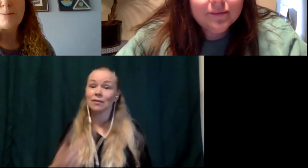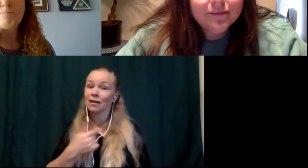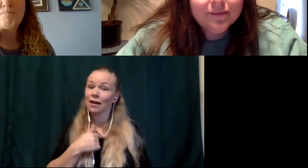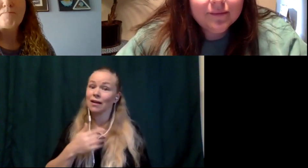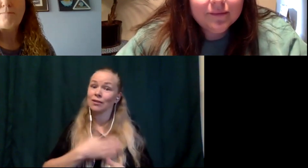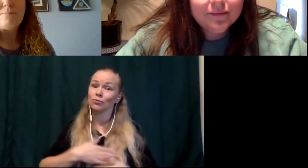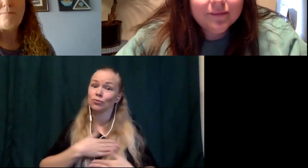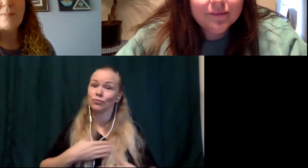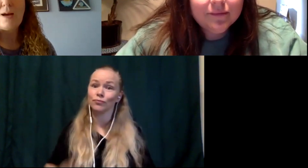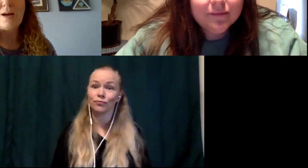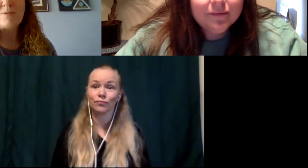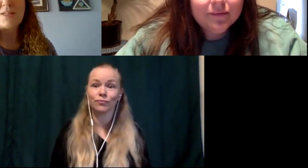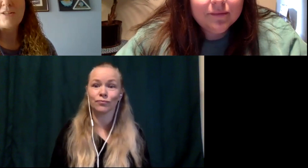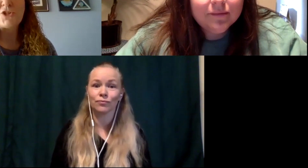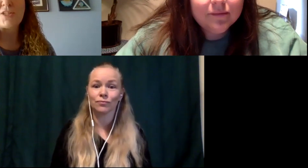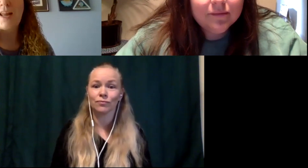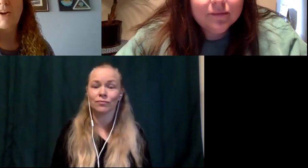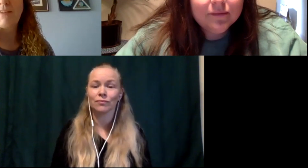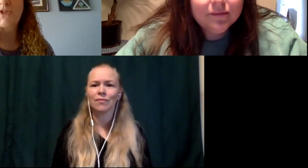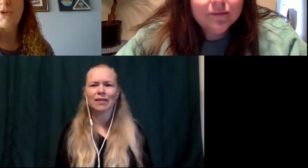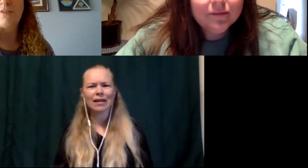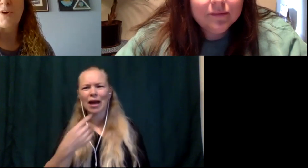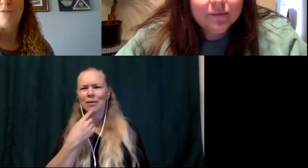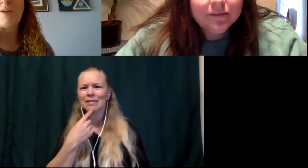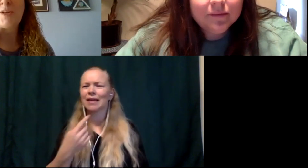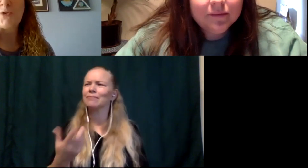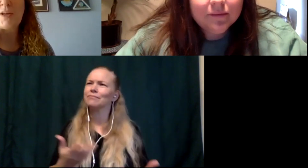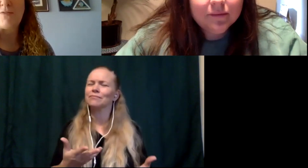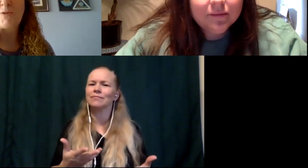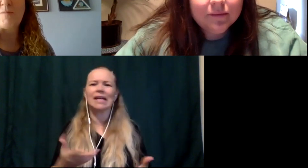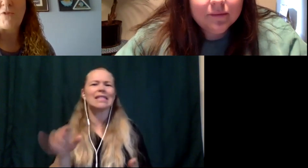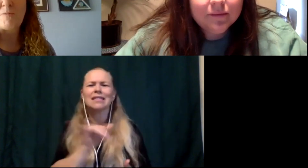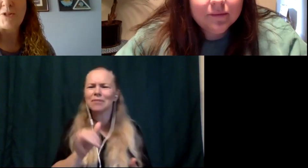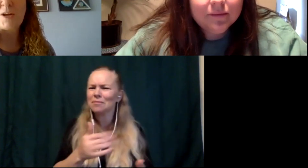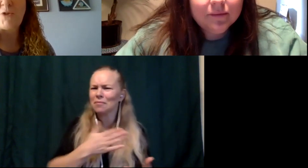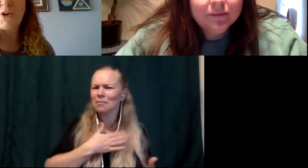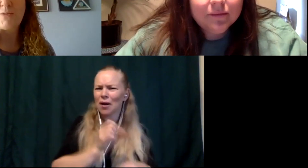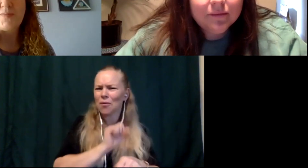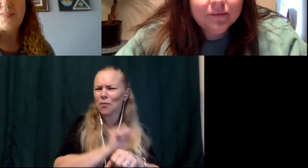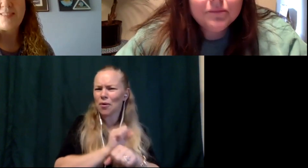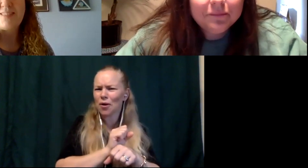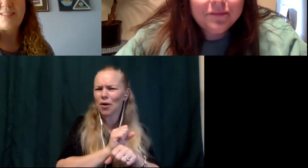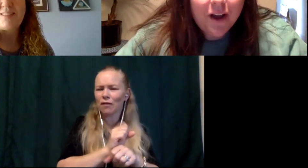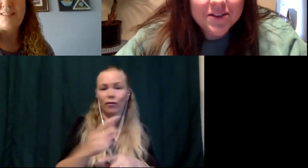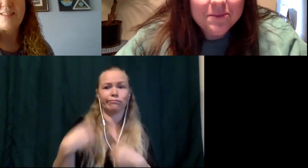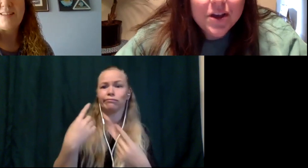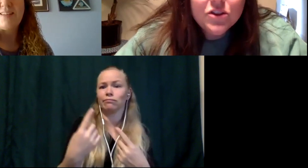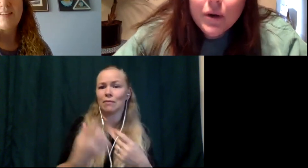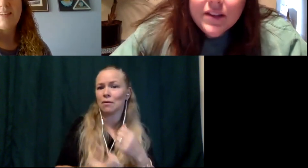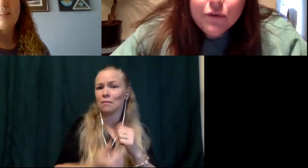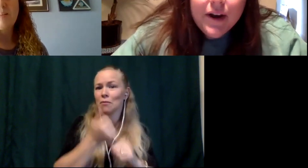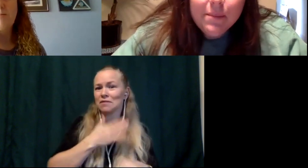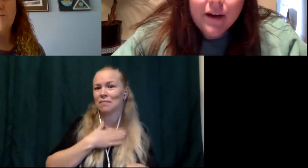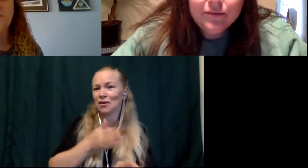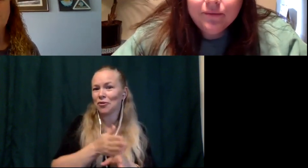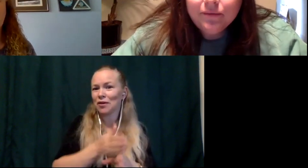And I would say it's just kind of an offshoot of what I've been doing for most of my career. Awesome. So what